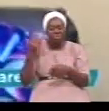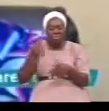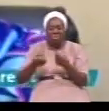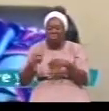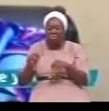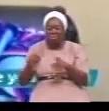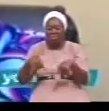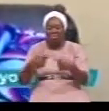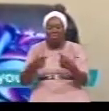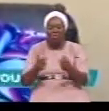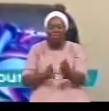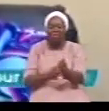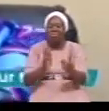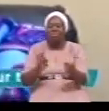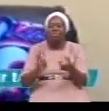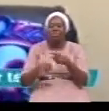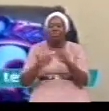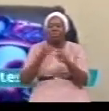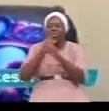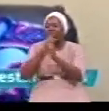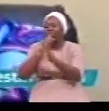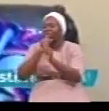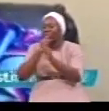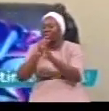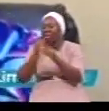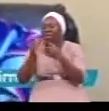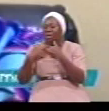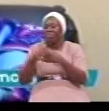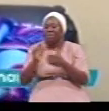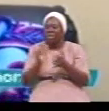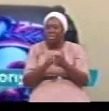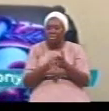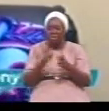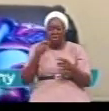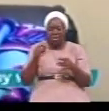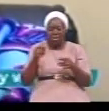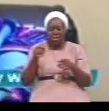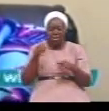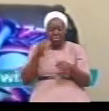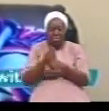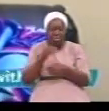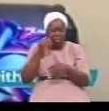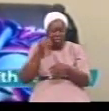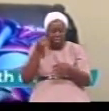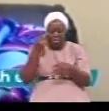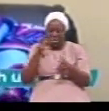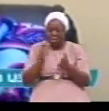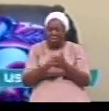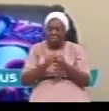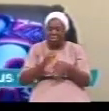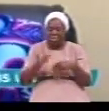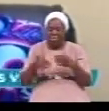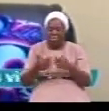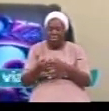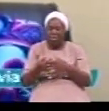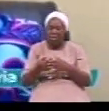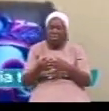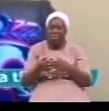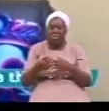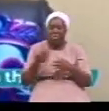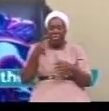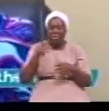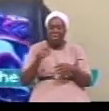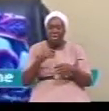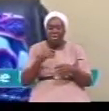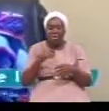So I followed them. By the time I got to home, I discovered that I'm not feeling all that all right again. Then by